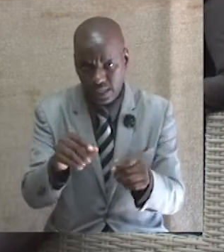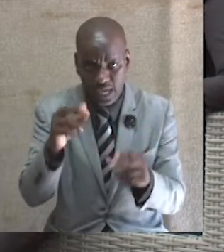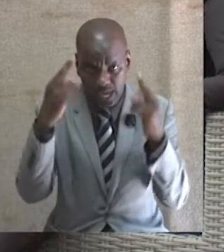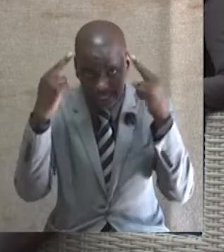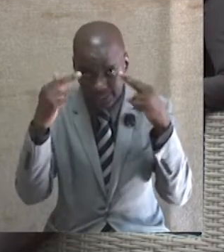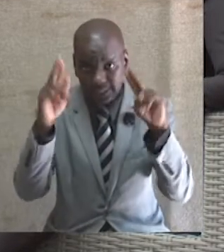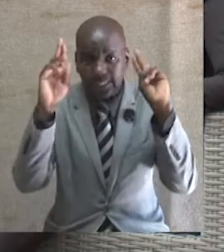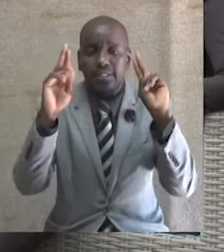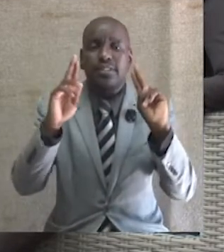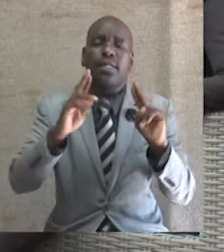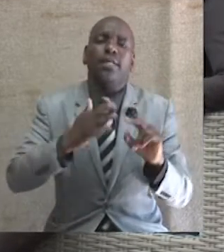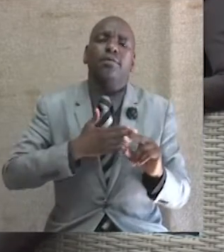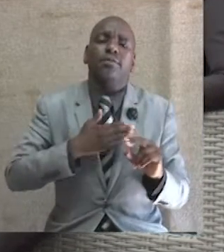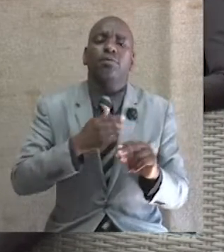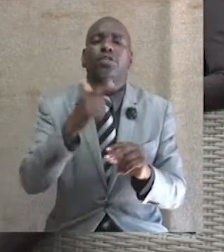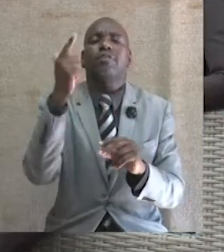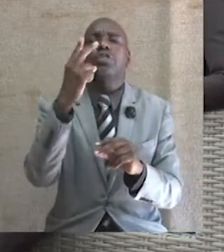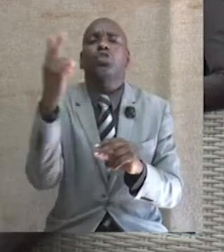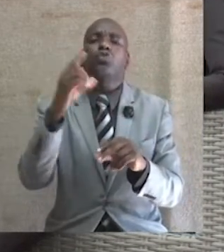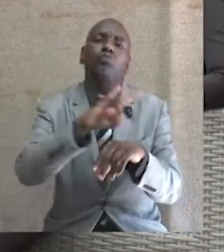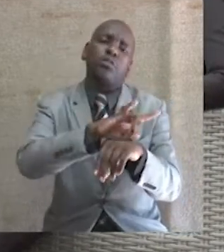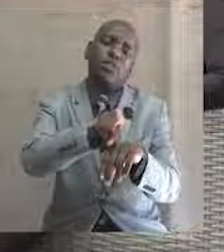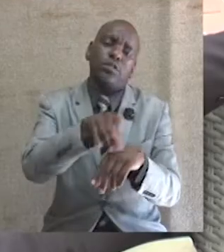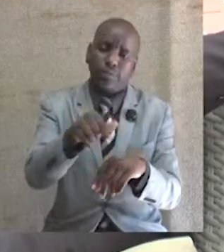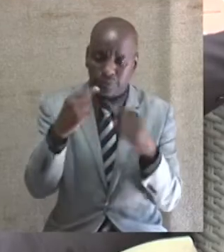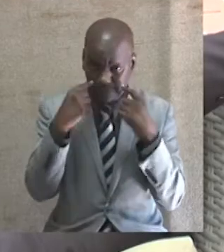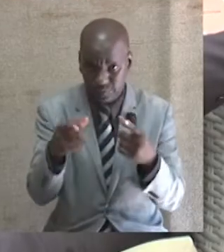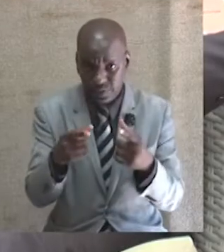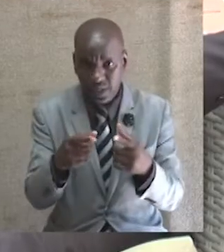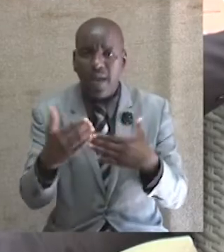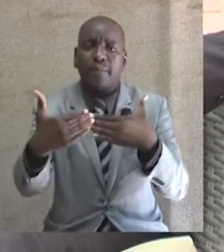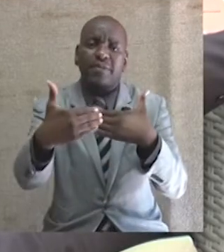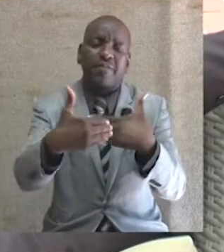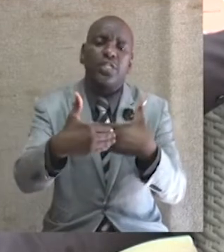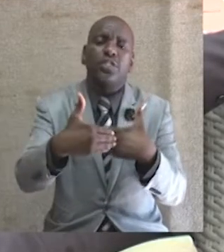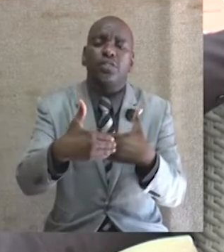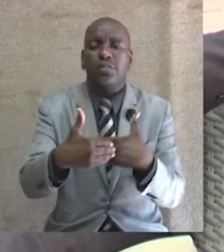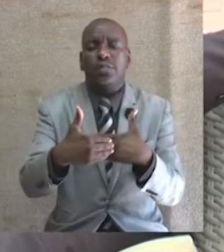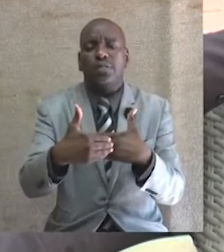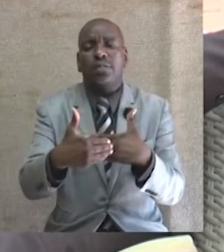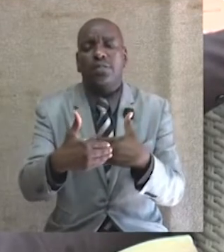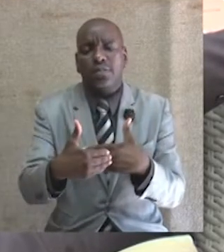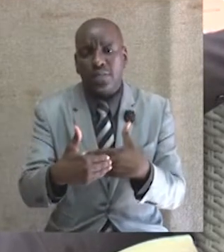us to understand what it means when you talk about the 72-hour period. Okay, we are talking about prevention of